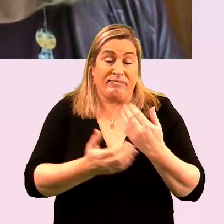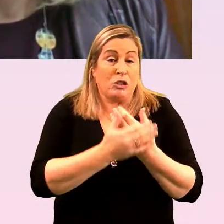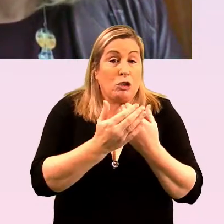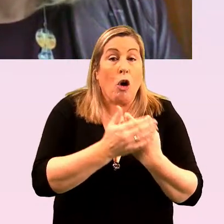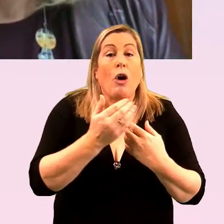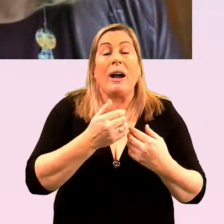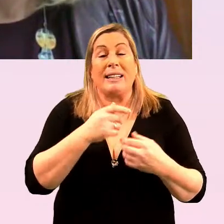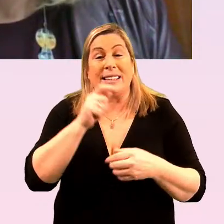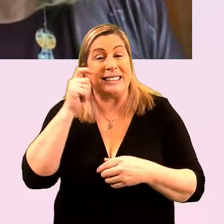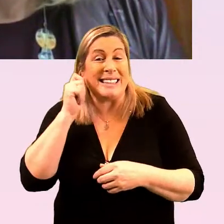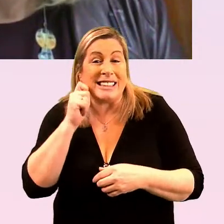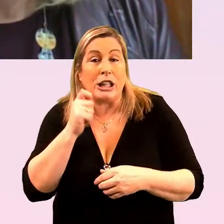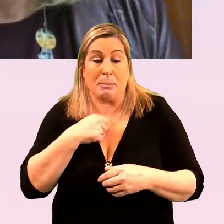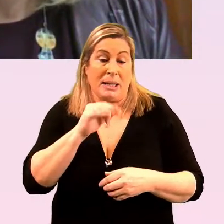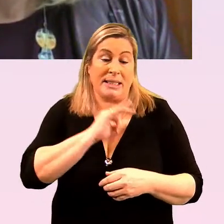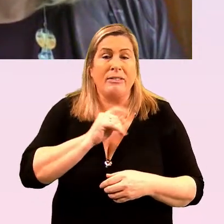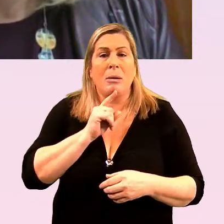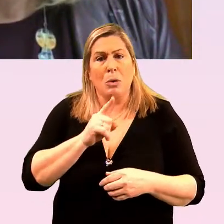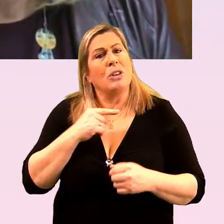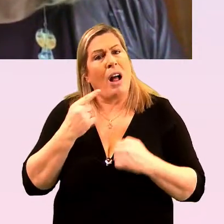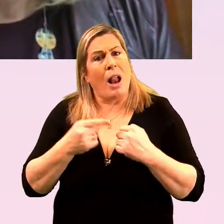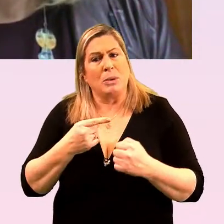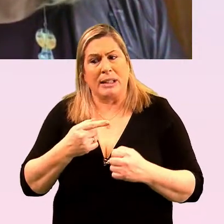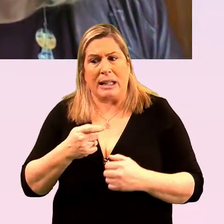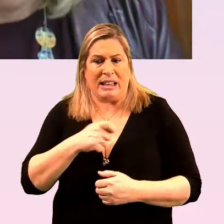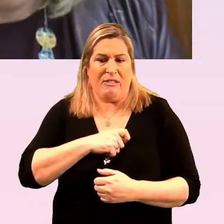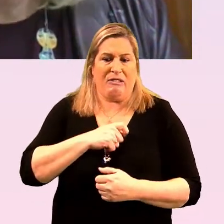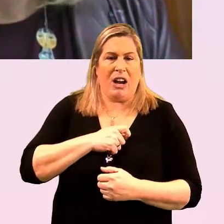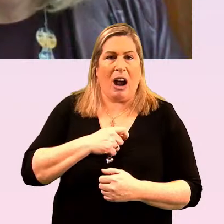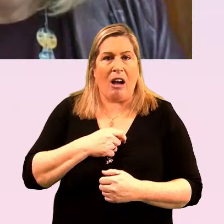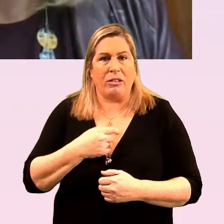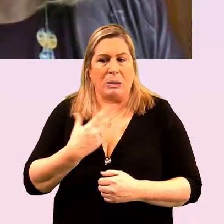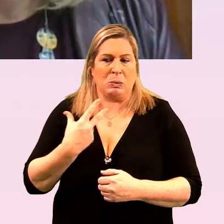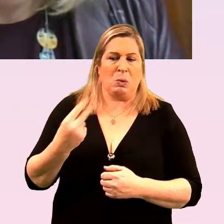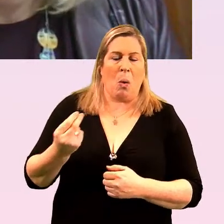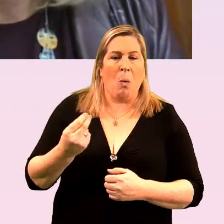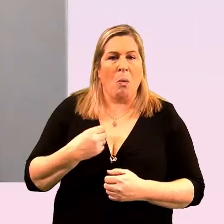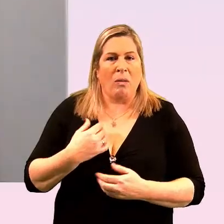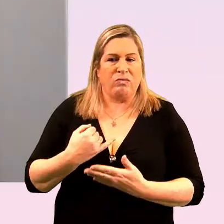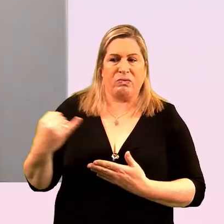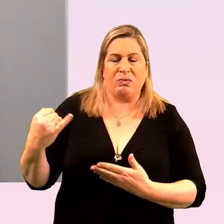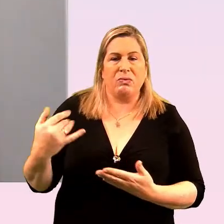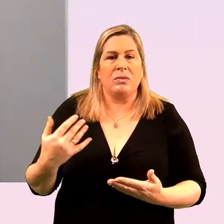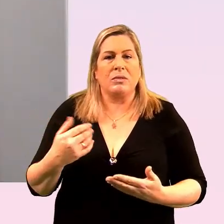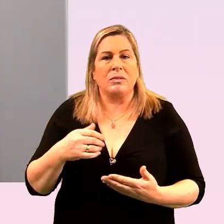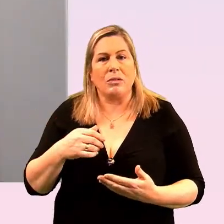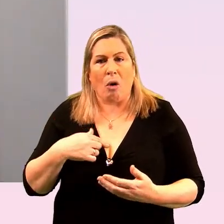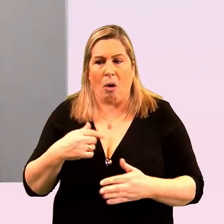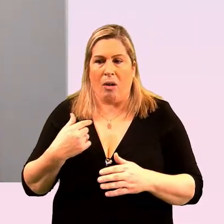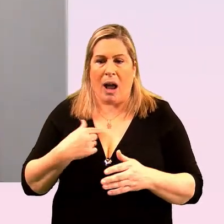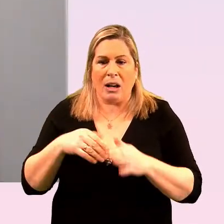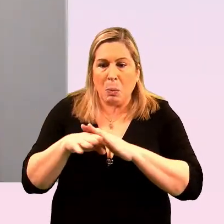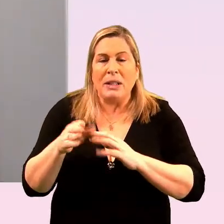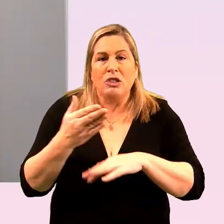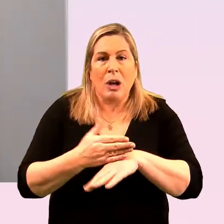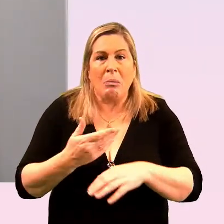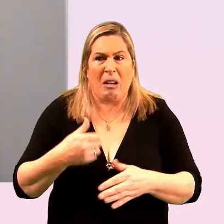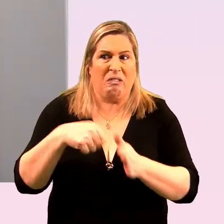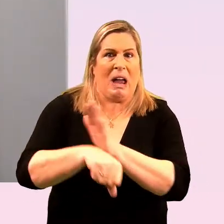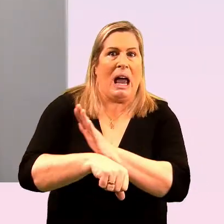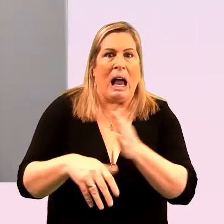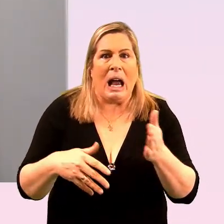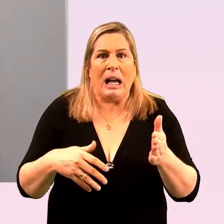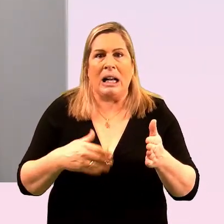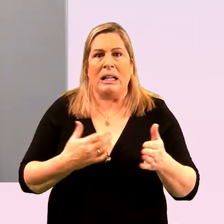it is the fear of being told no and the fear of the failure in a workplace, because maybe a lot of the time people